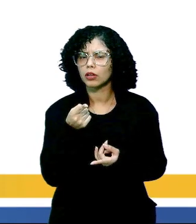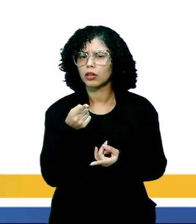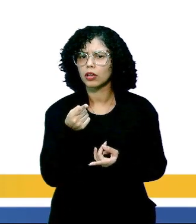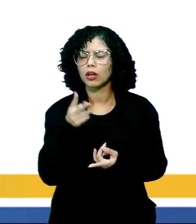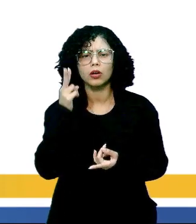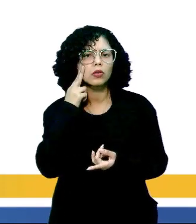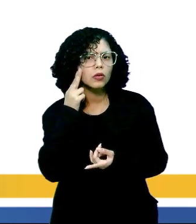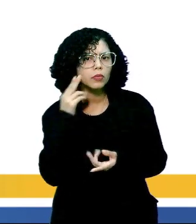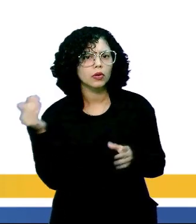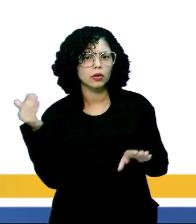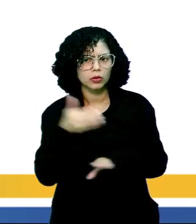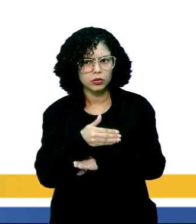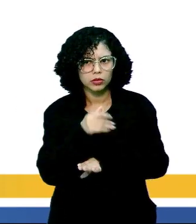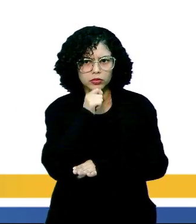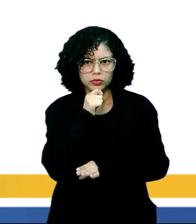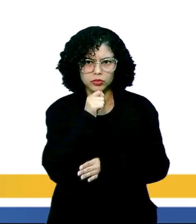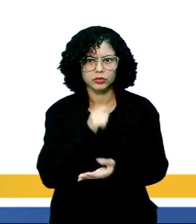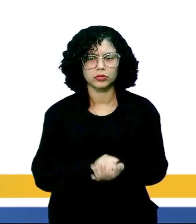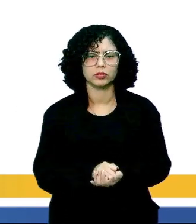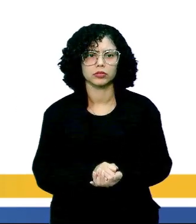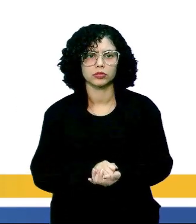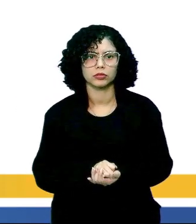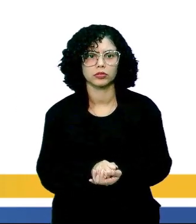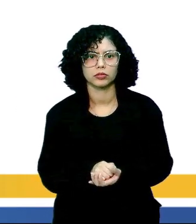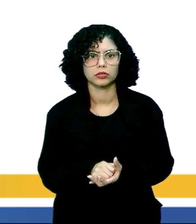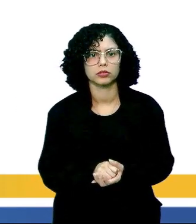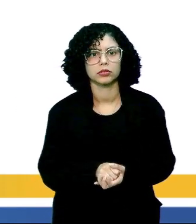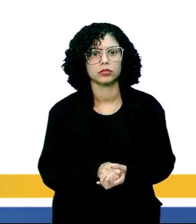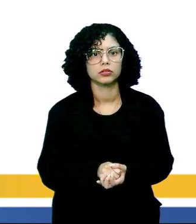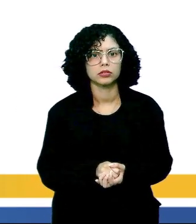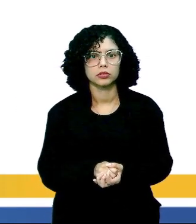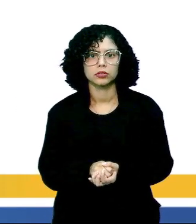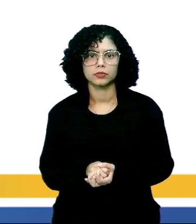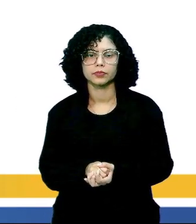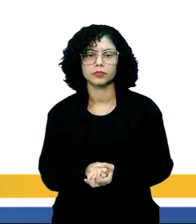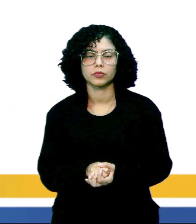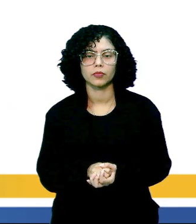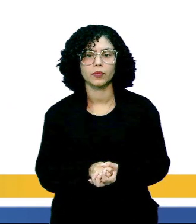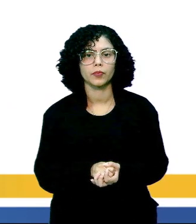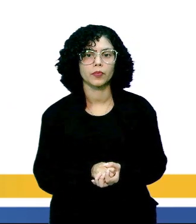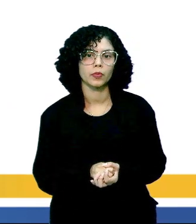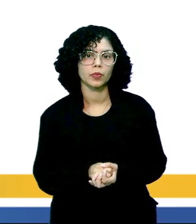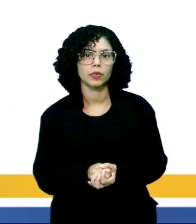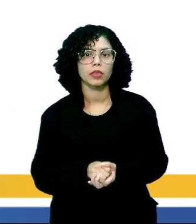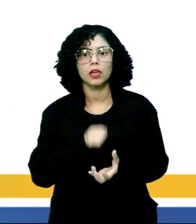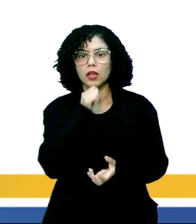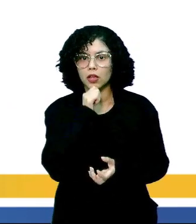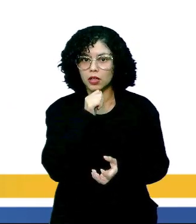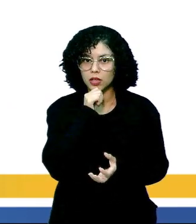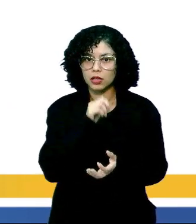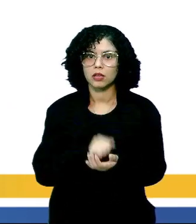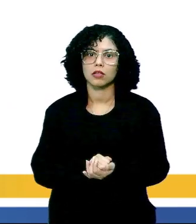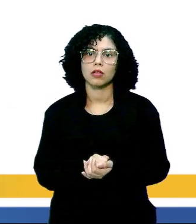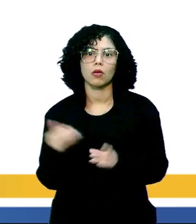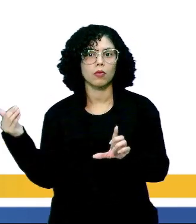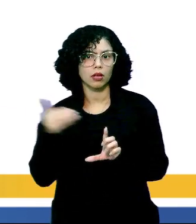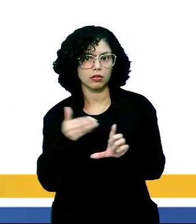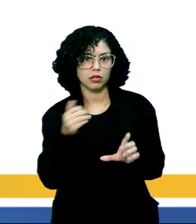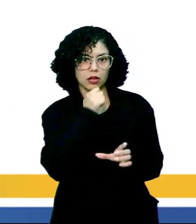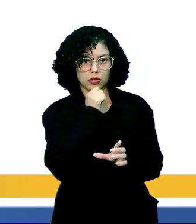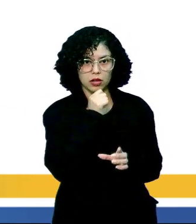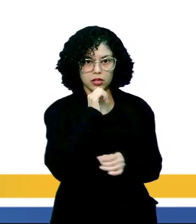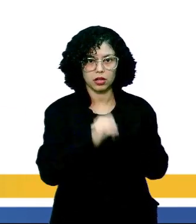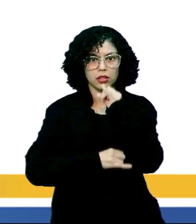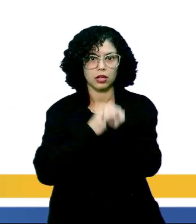lies are acceptable? Which are not? It seems like this constant acceptance of lying over